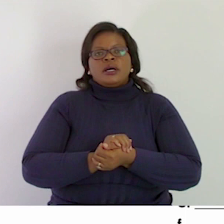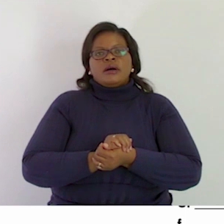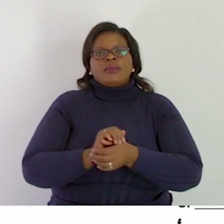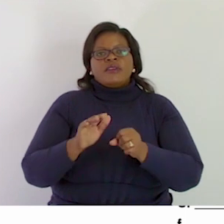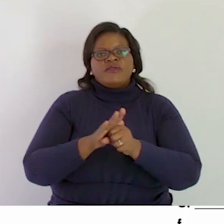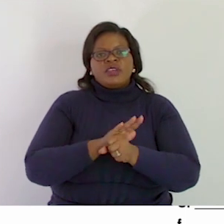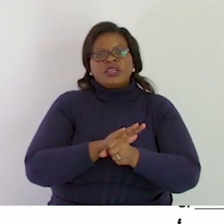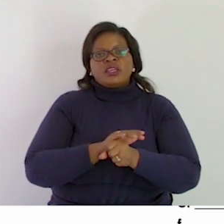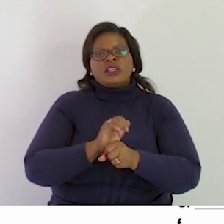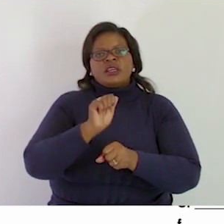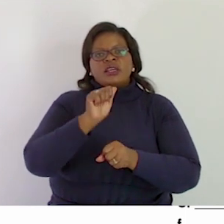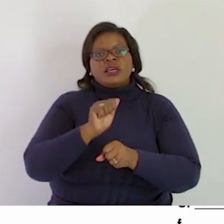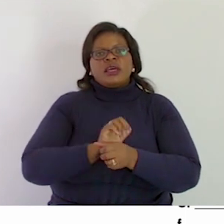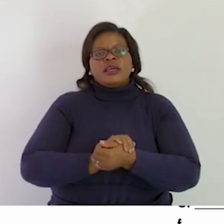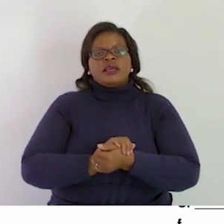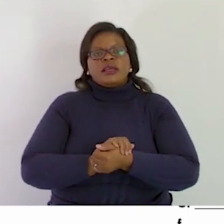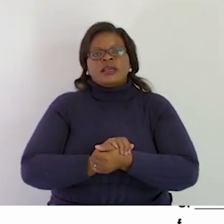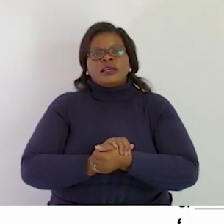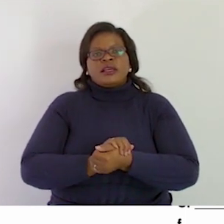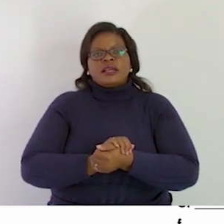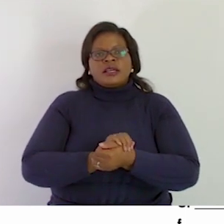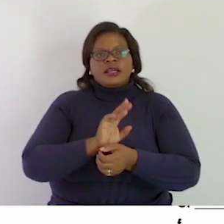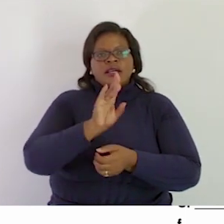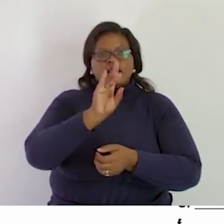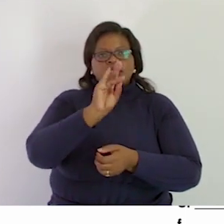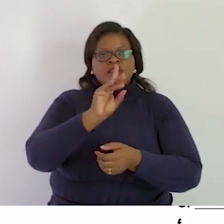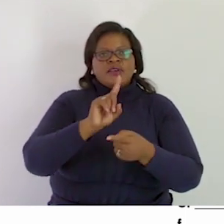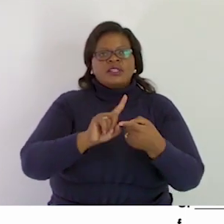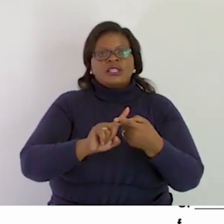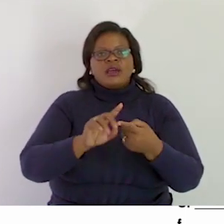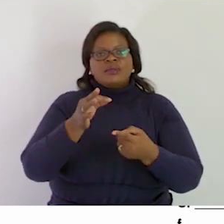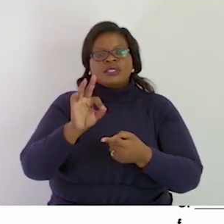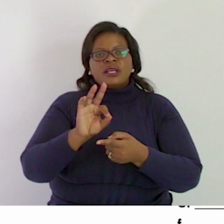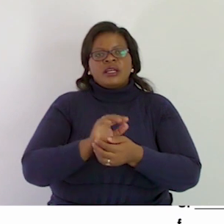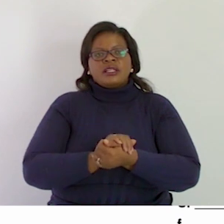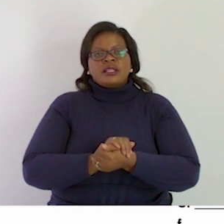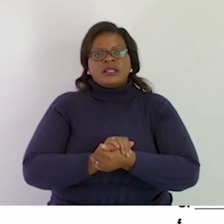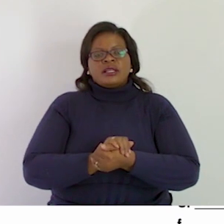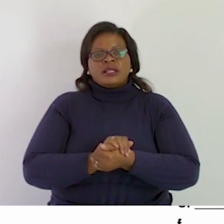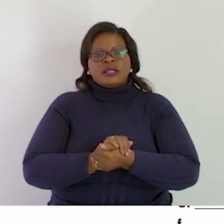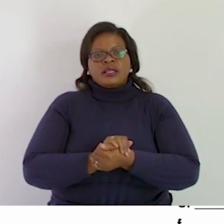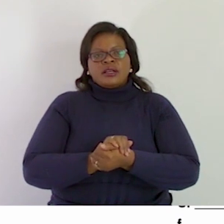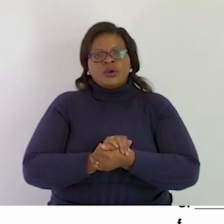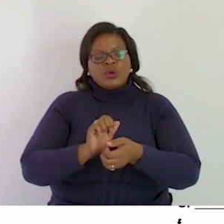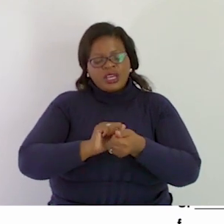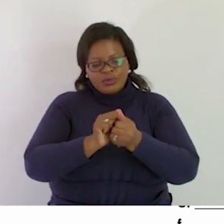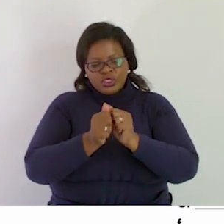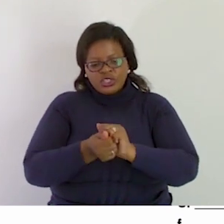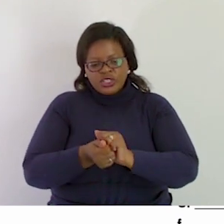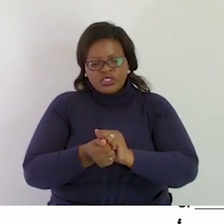the first one, A, we have 7 times 9, which can also be 9 times